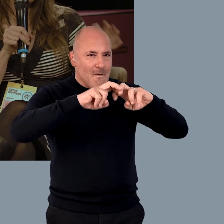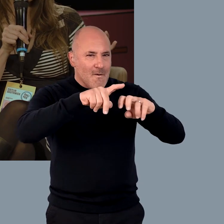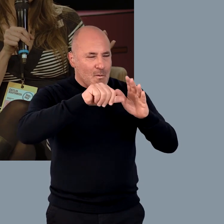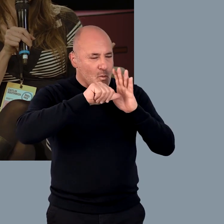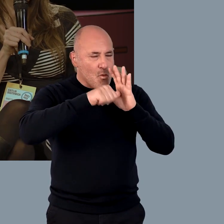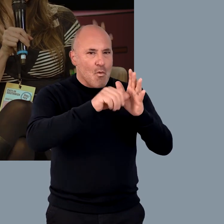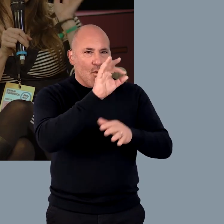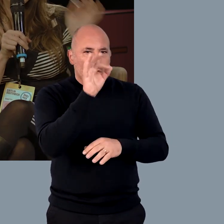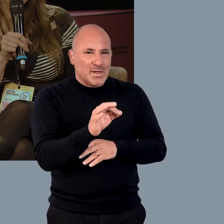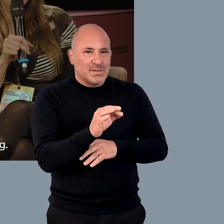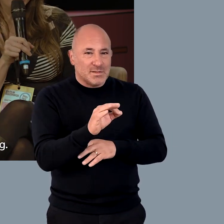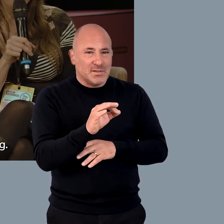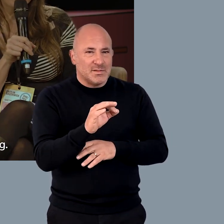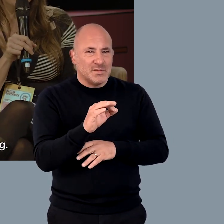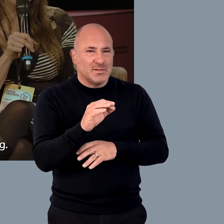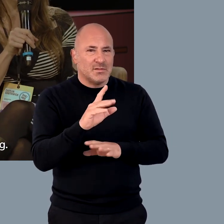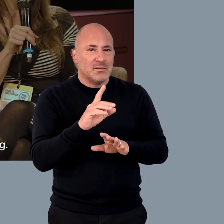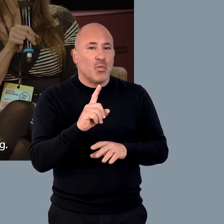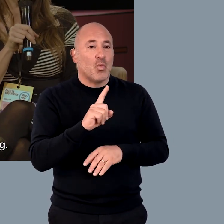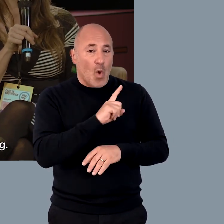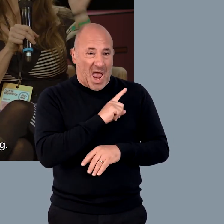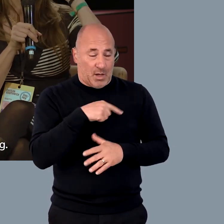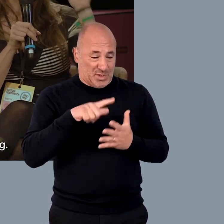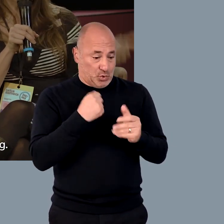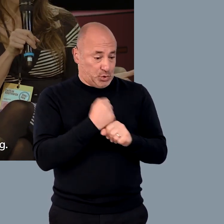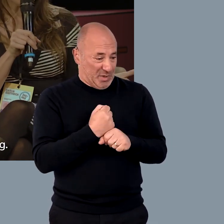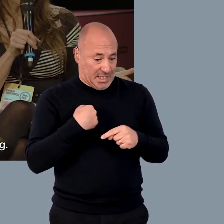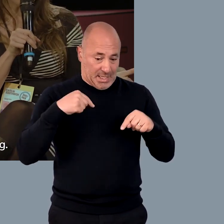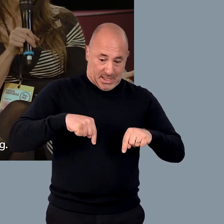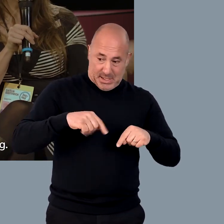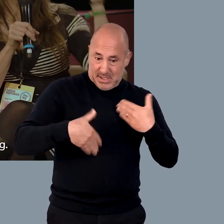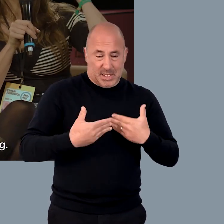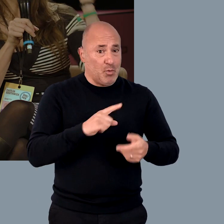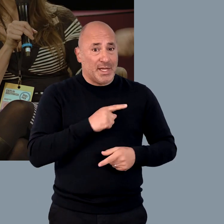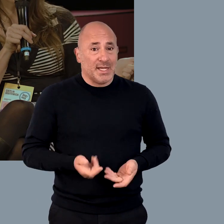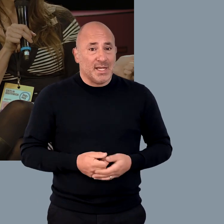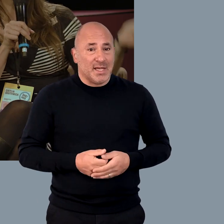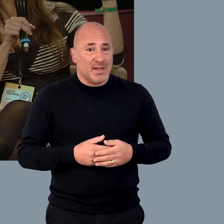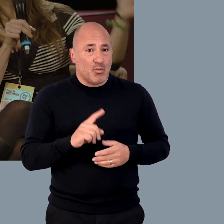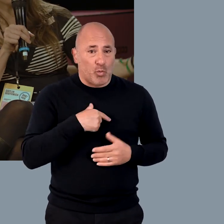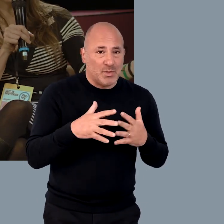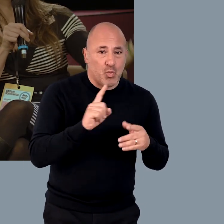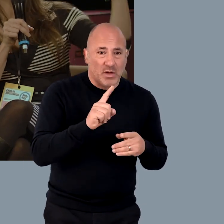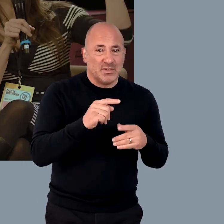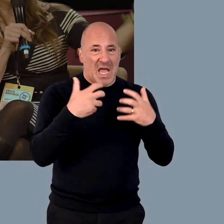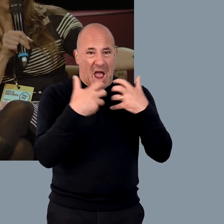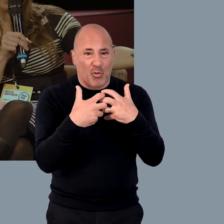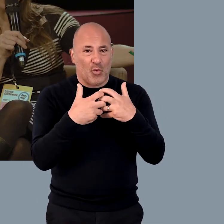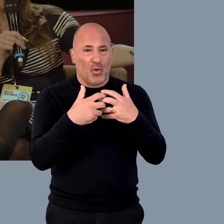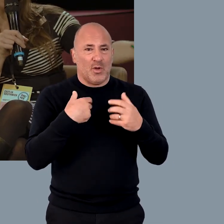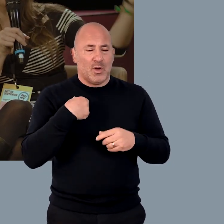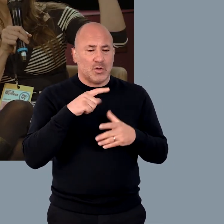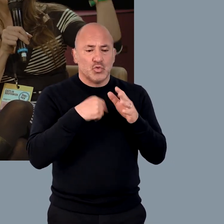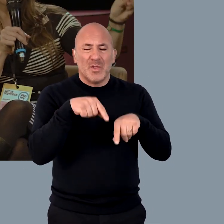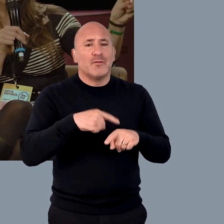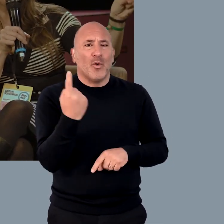I would love to delve into the really, really tough question here, which is why we're doing what we're doing, what are we doing, how are we doing it, who are we doing